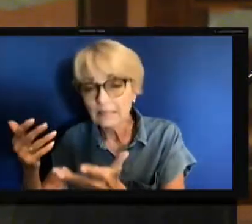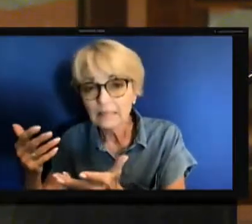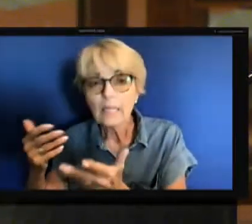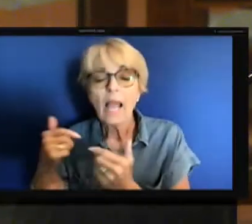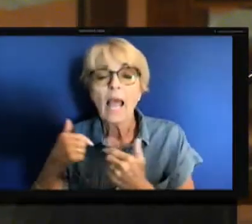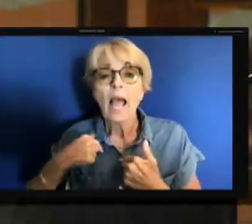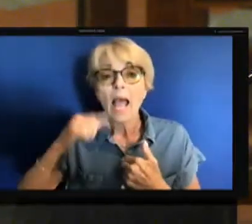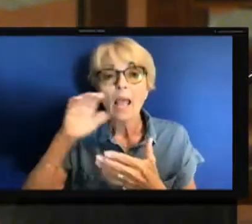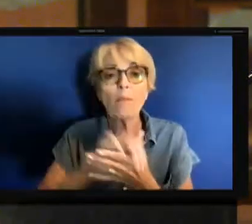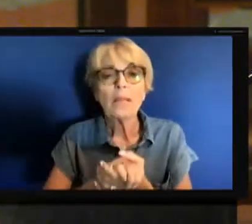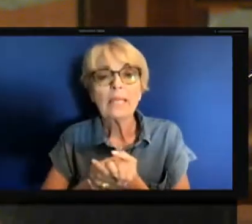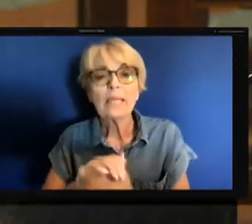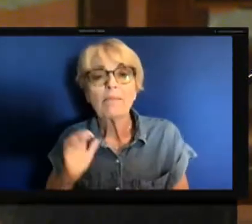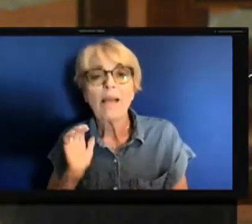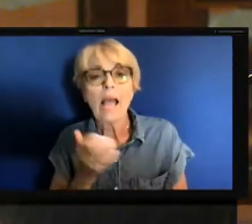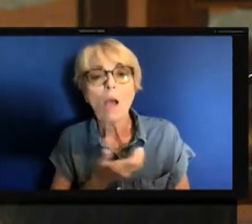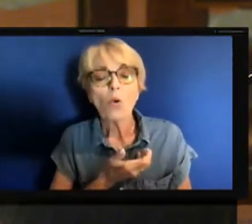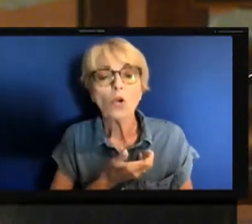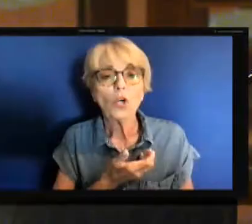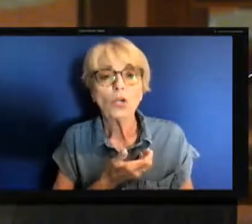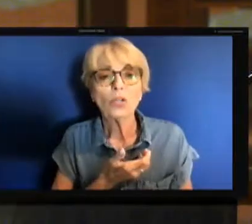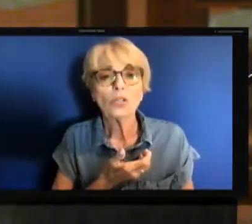that our